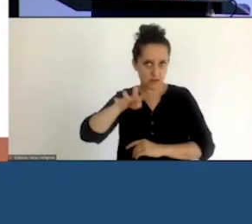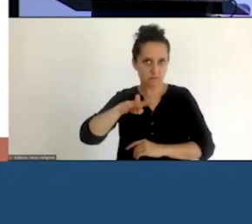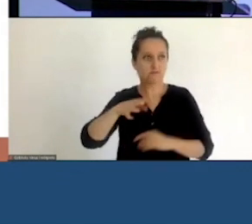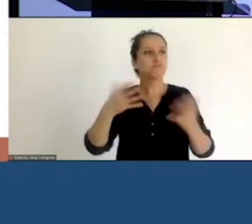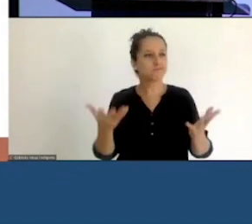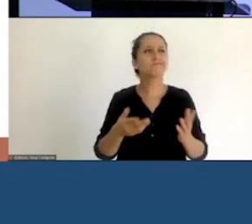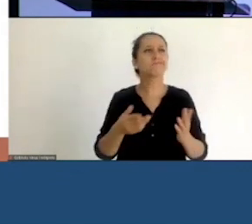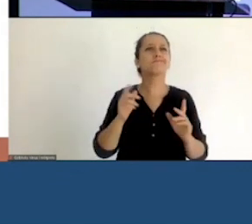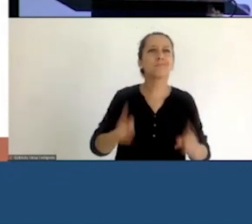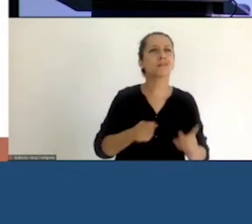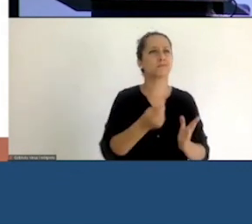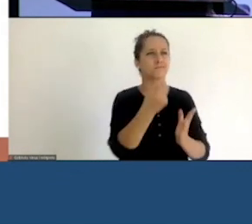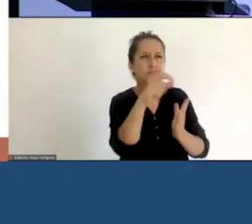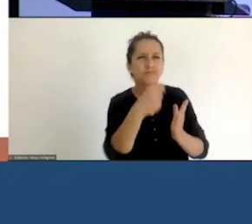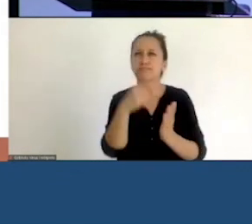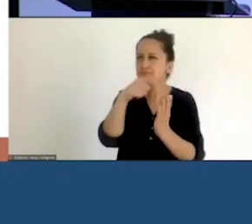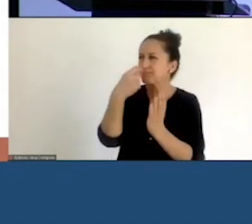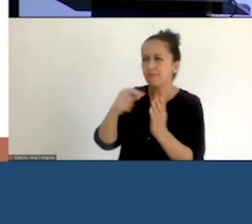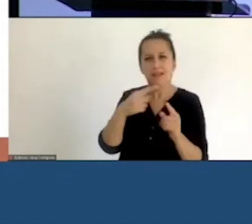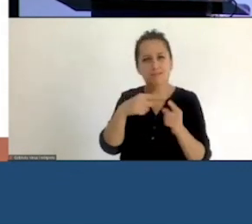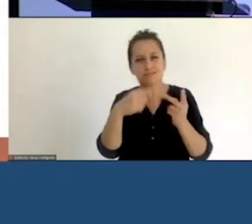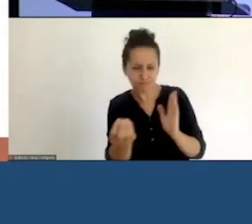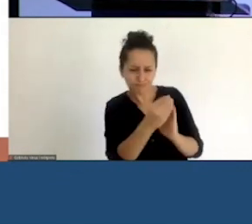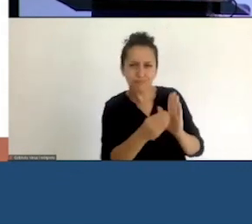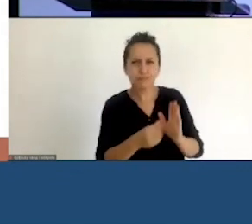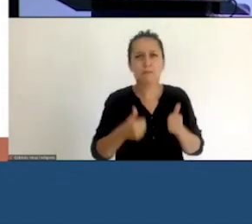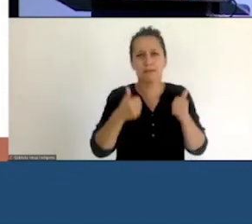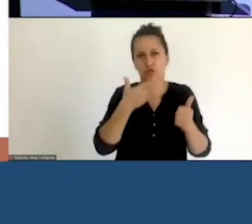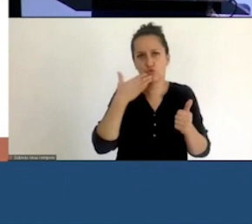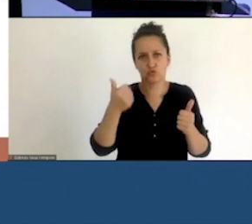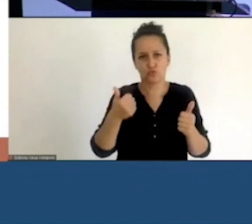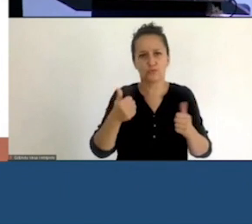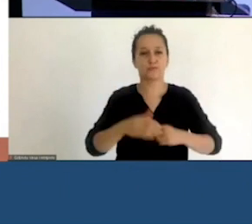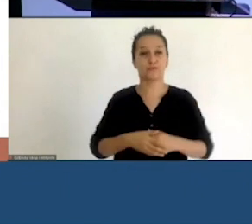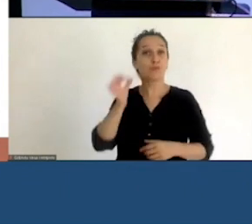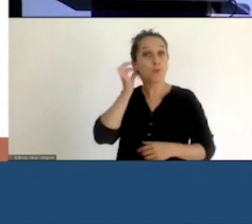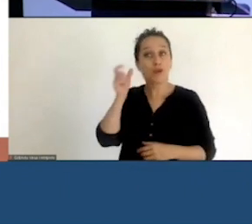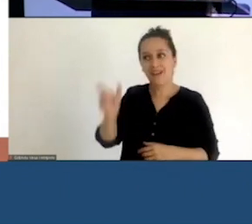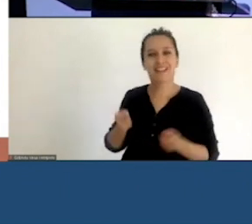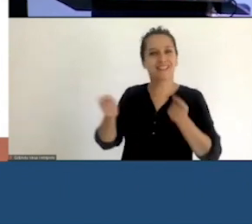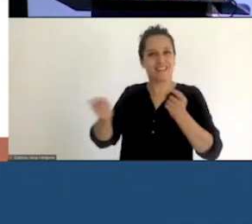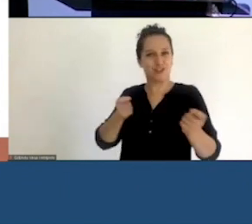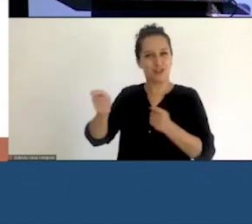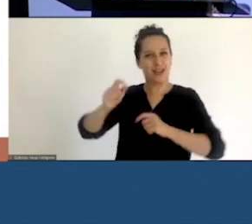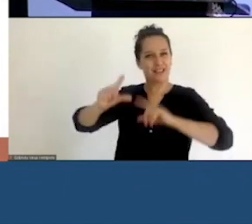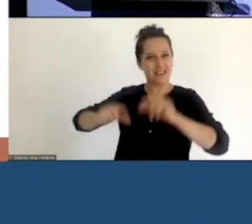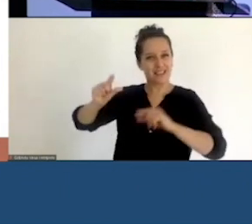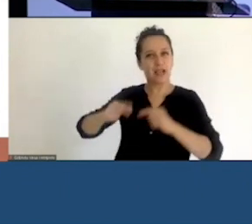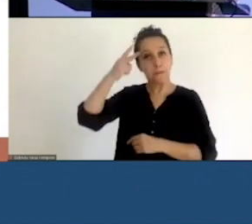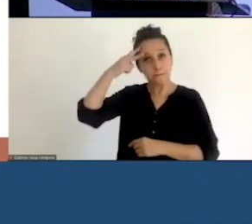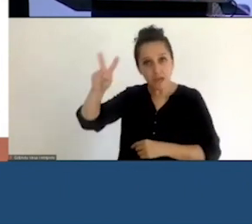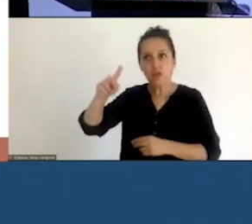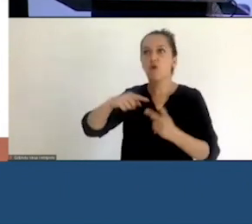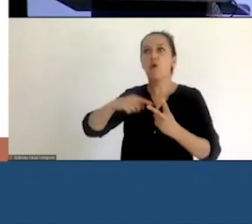this year with more metrics for ecosystems. The director of the Statistics Institute of Mexico and Colombia are both here.